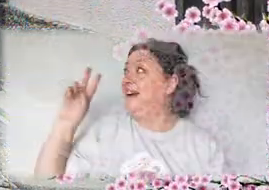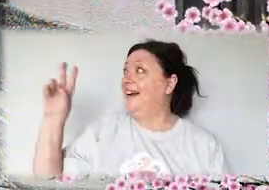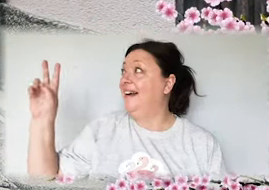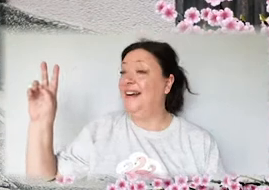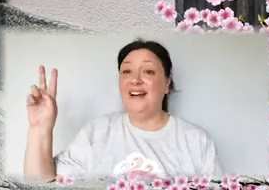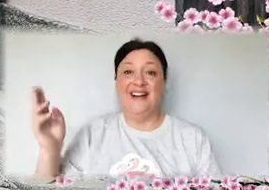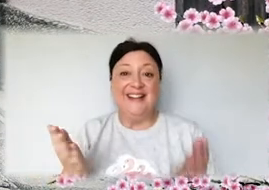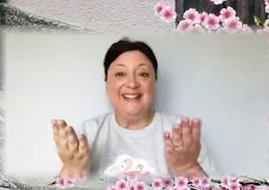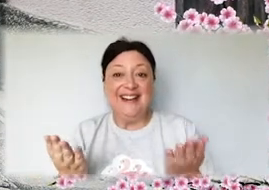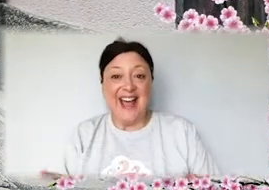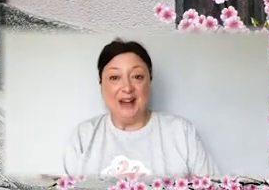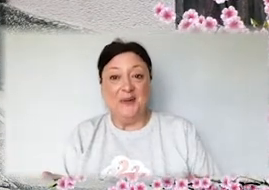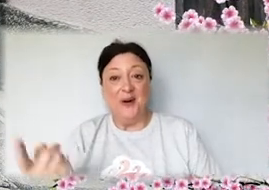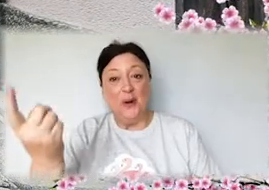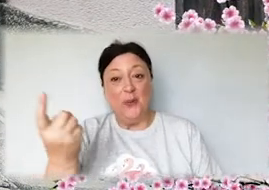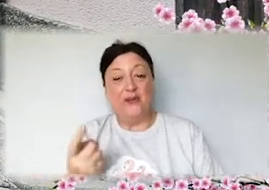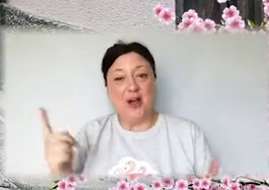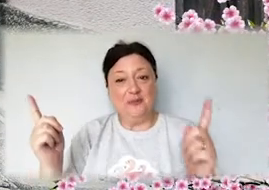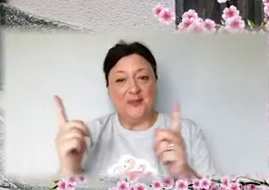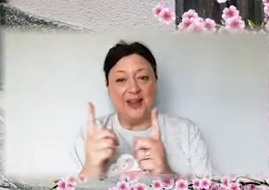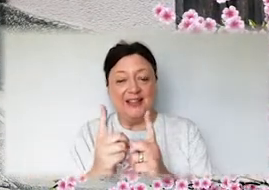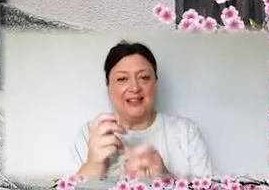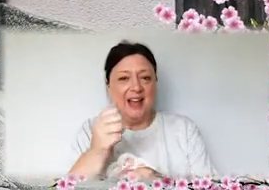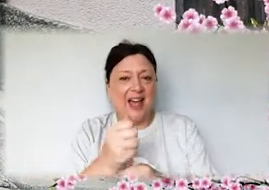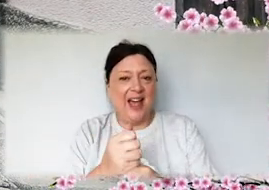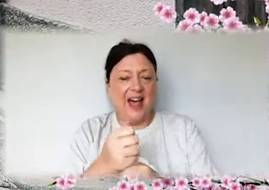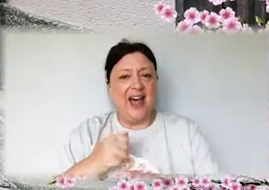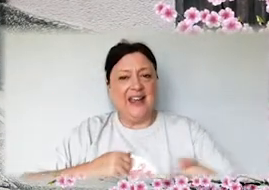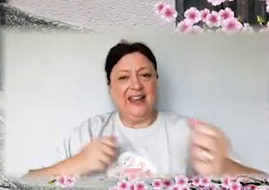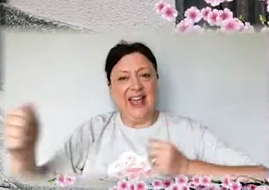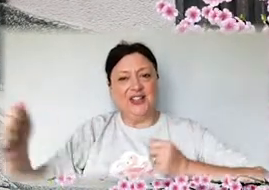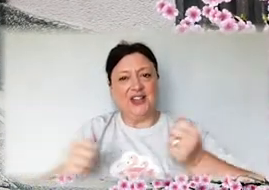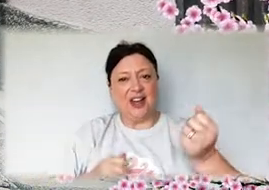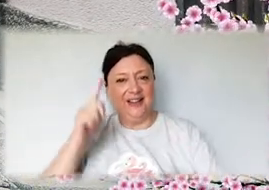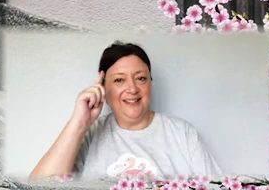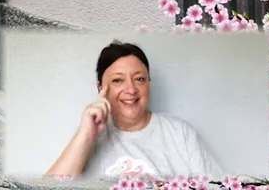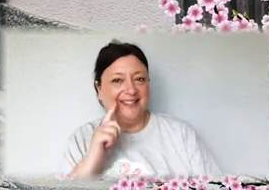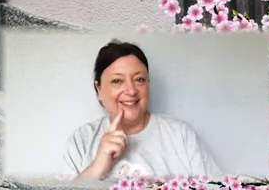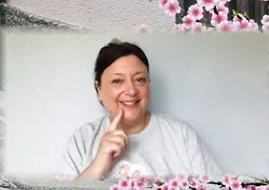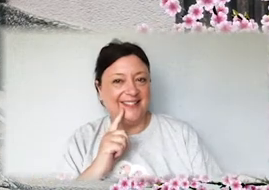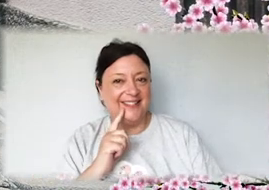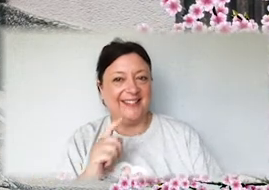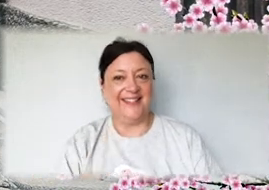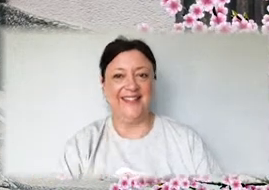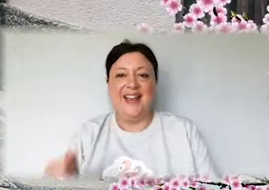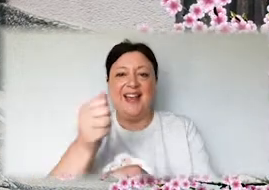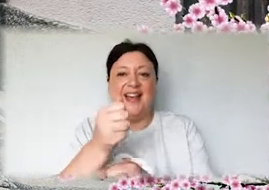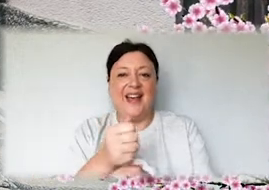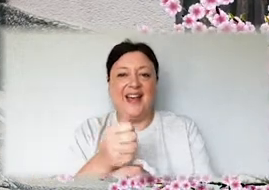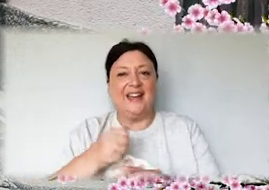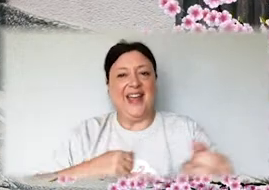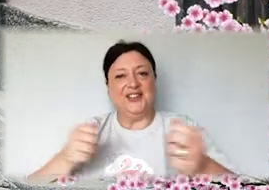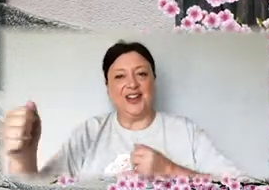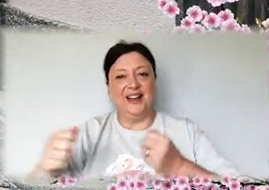Oh, now we've come to meet a geisha. A geisha is a woman